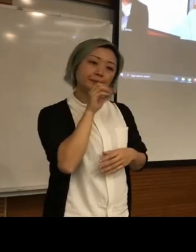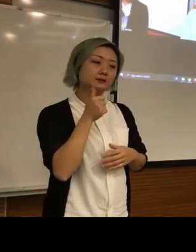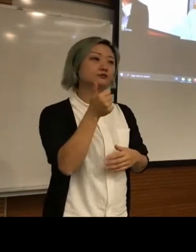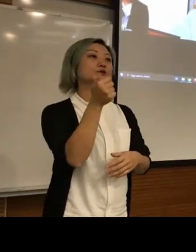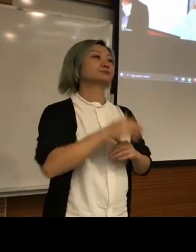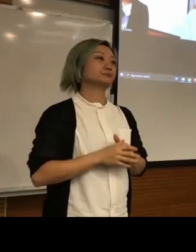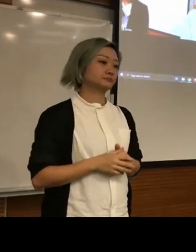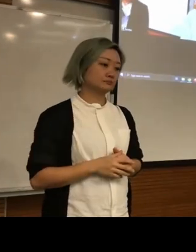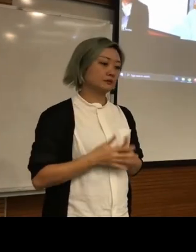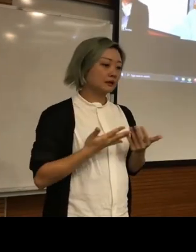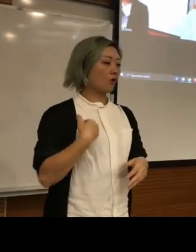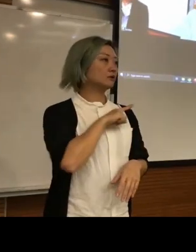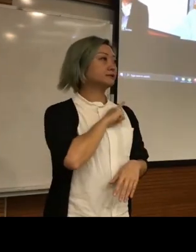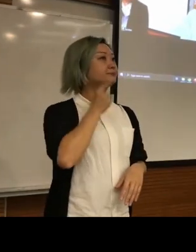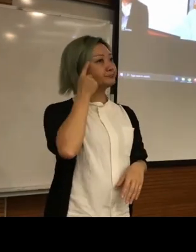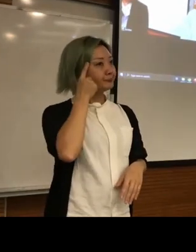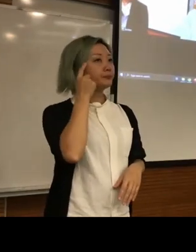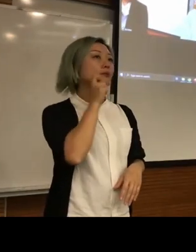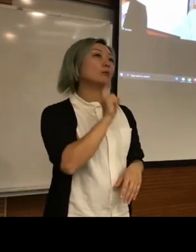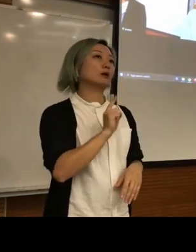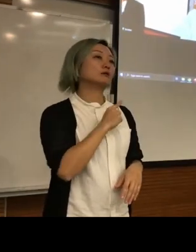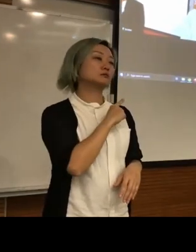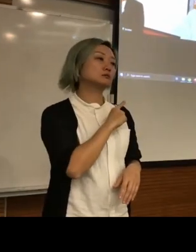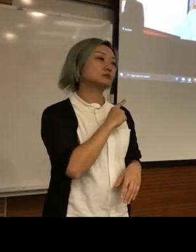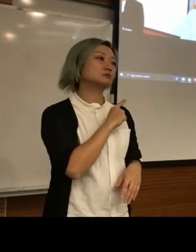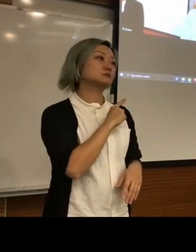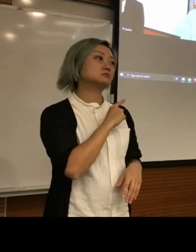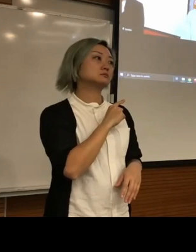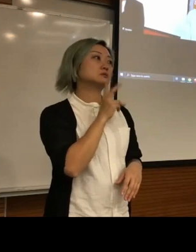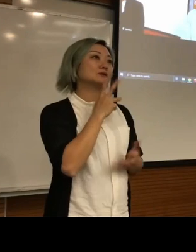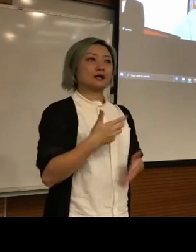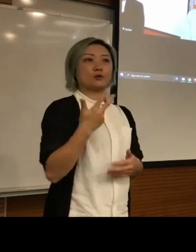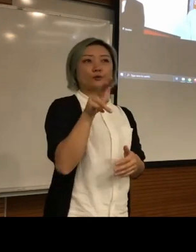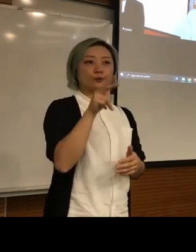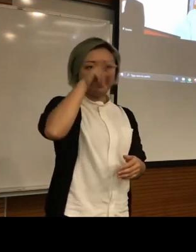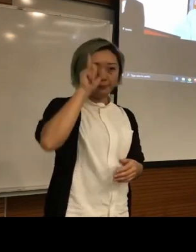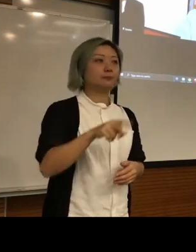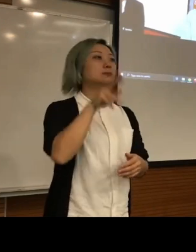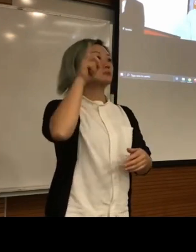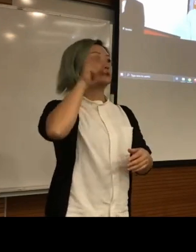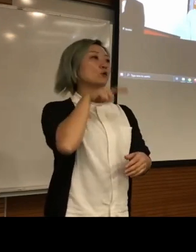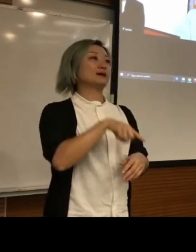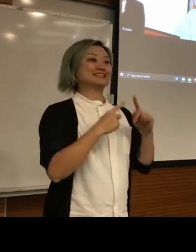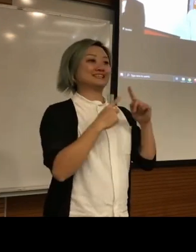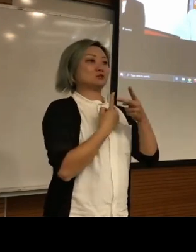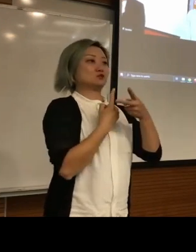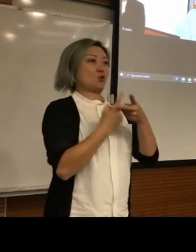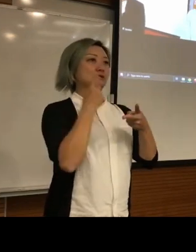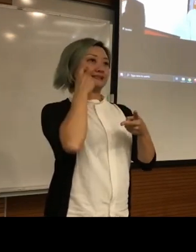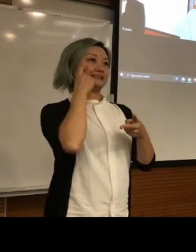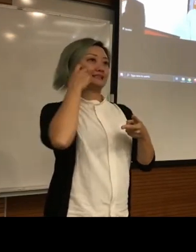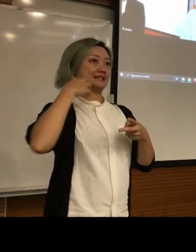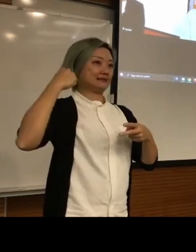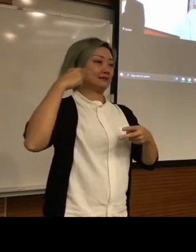was wondering, given the emergence of AI interpreters, do you feel that